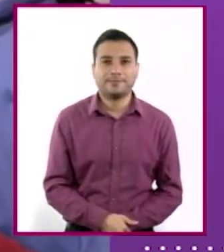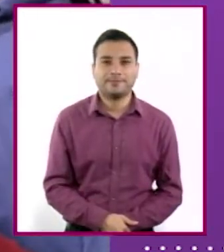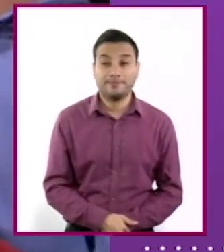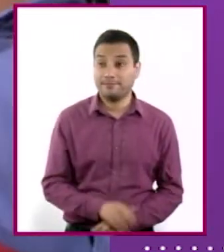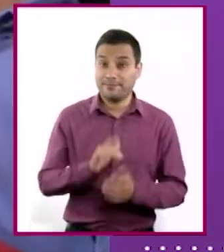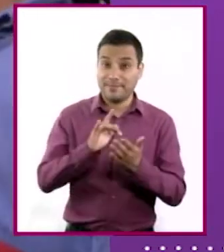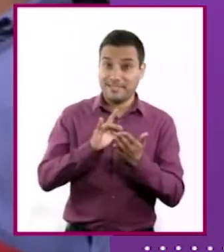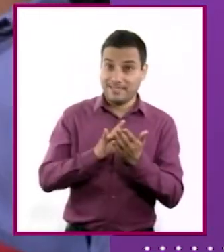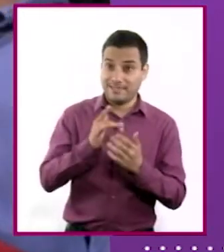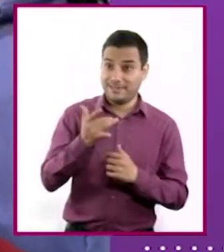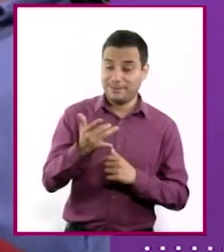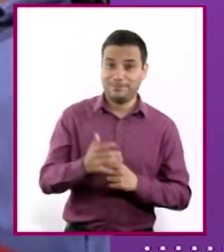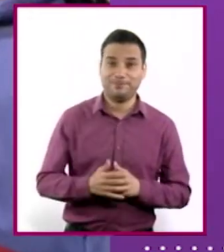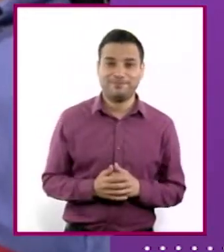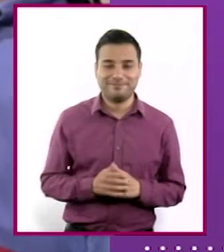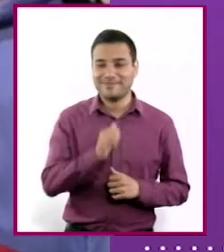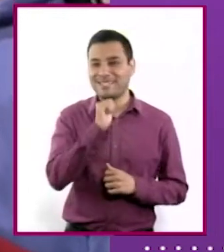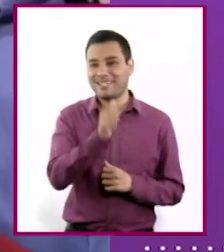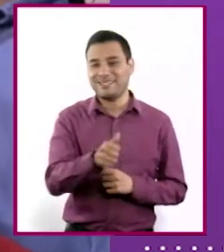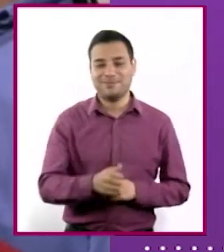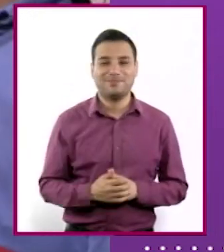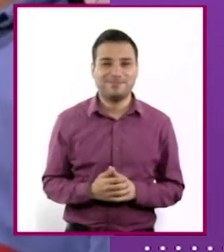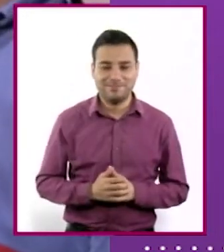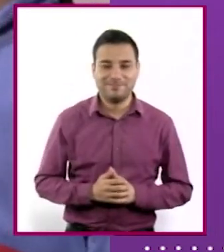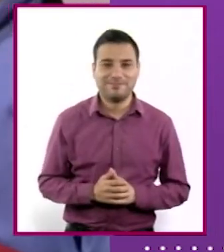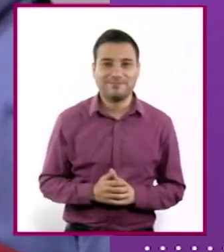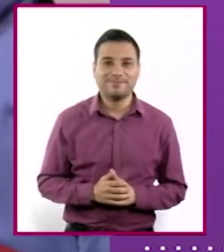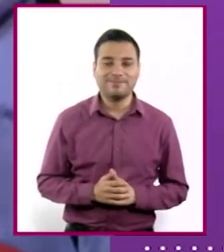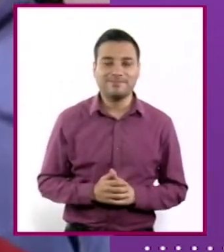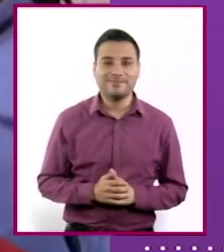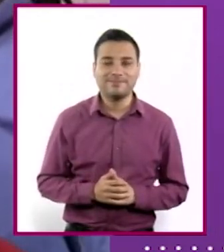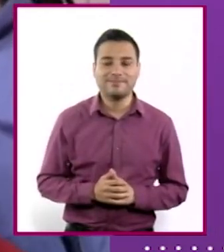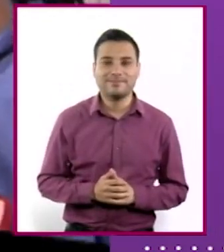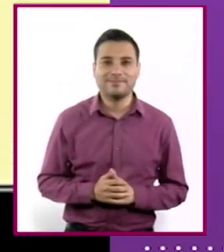Thank you, Miguel. You're welcome.